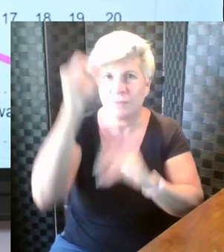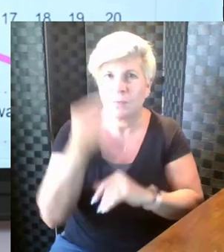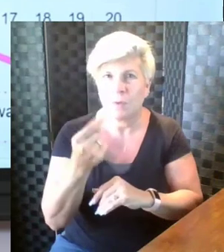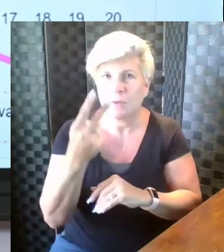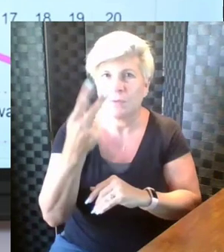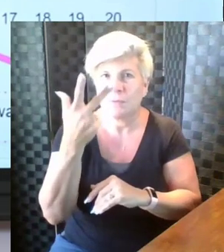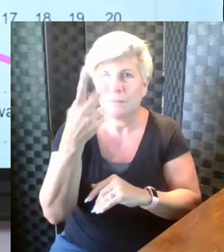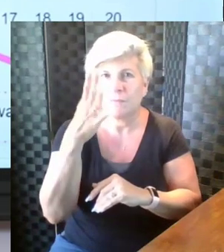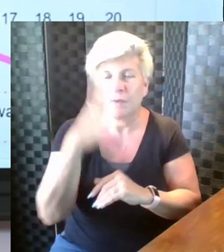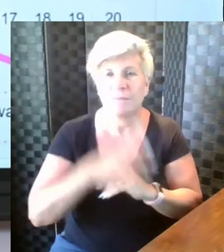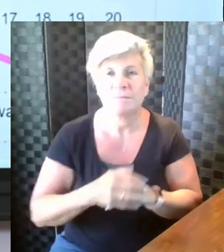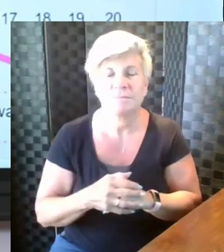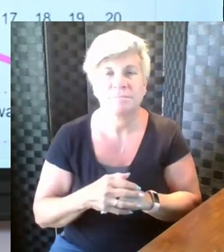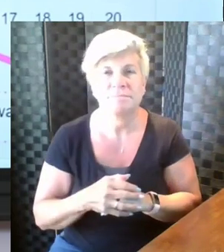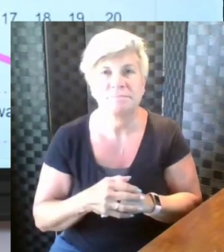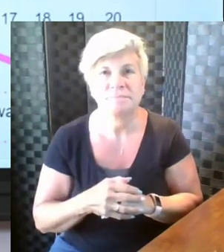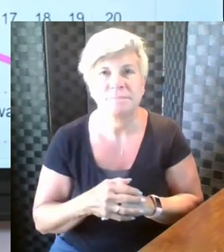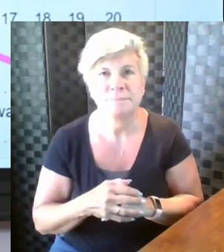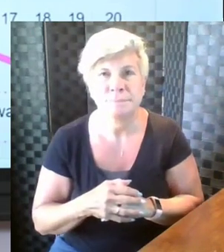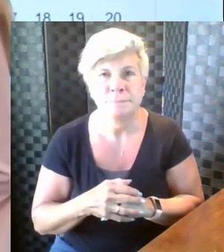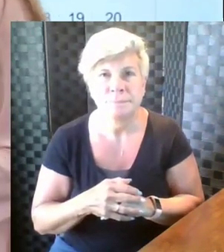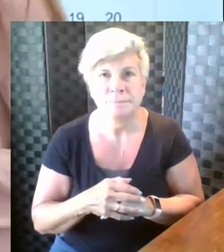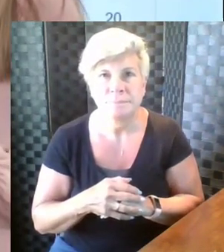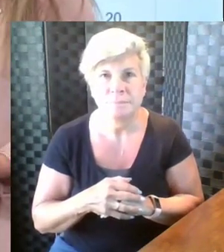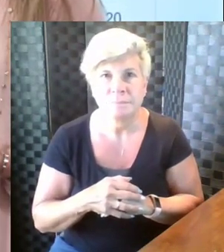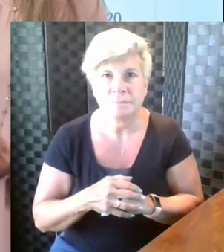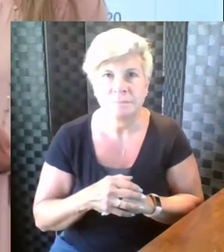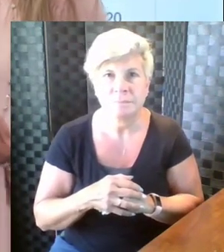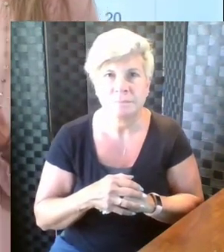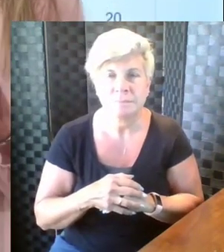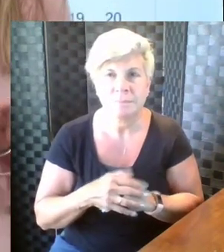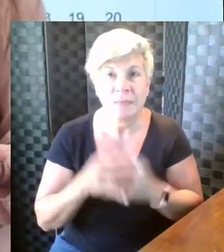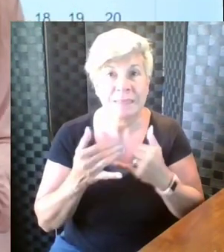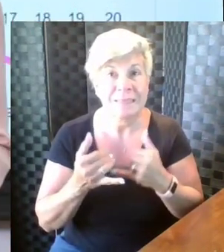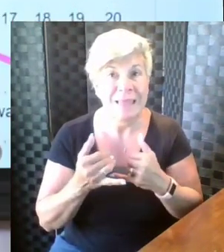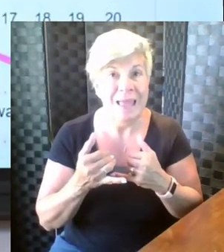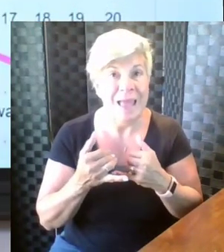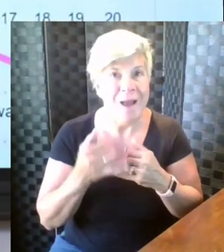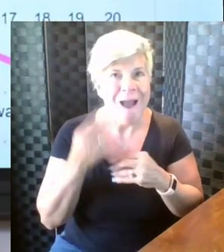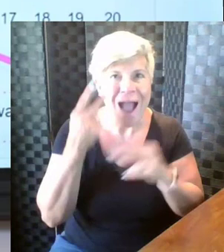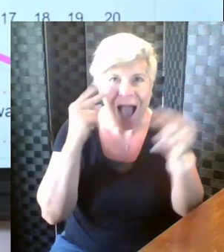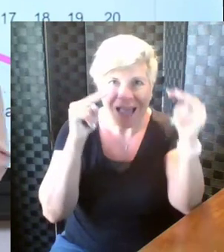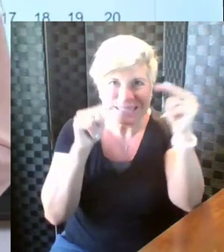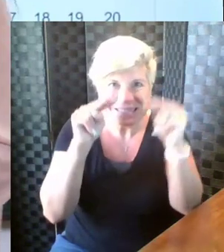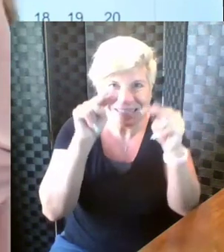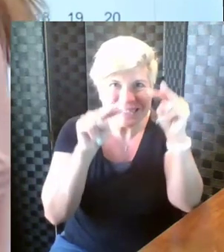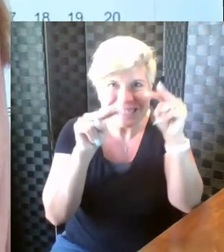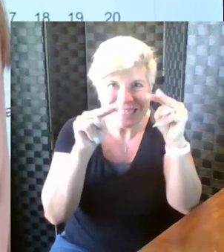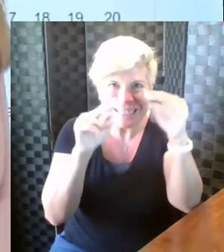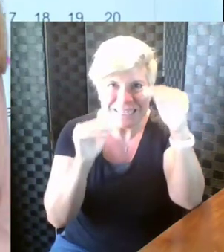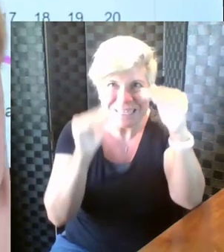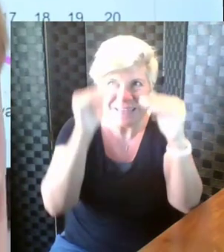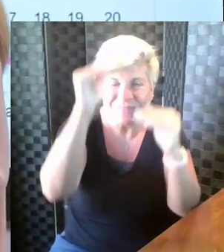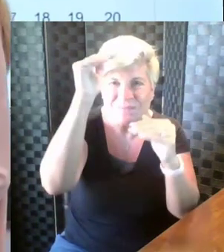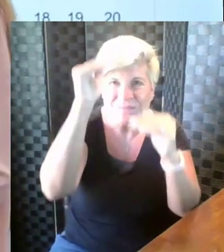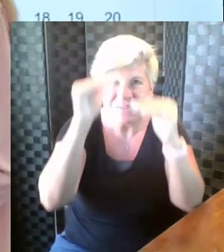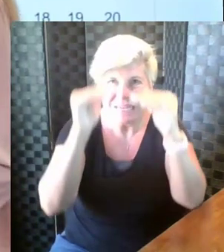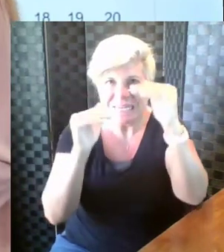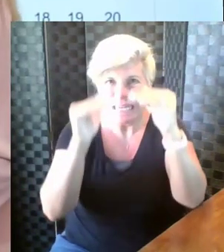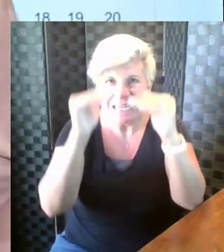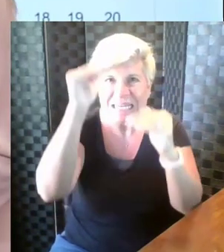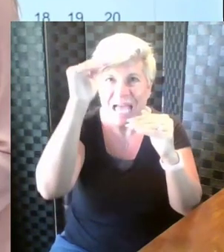2, 3, 4, 5. Now it's starting to click for some of you who need that